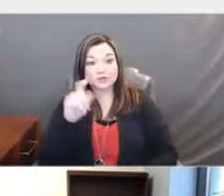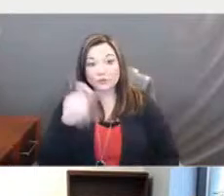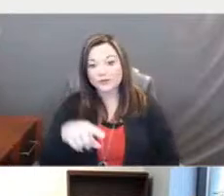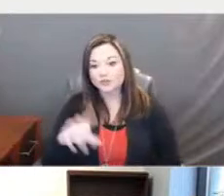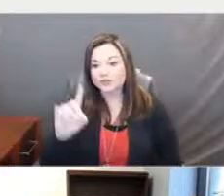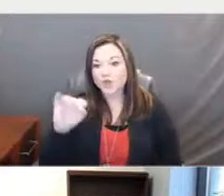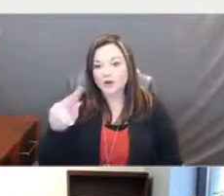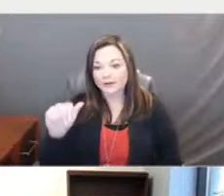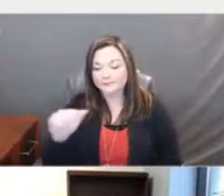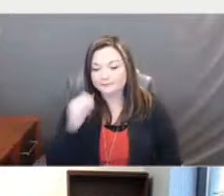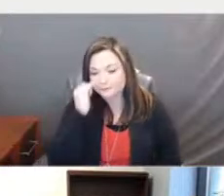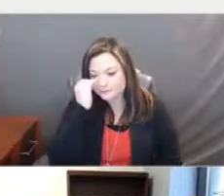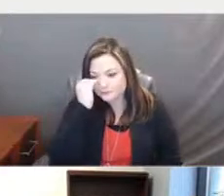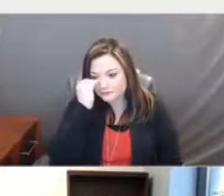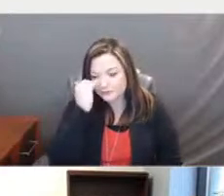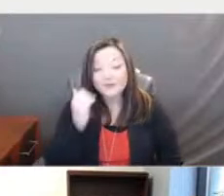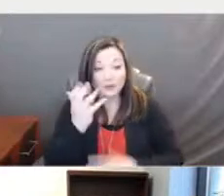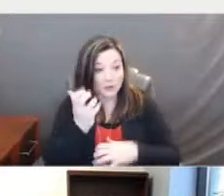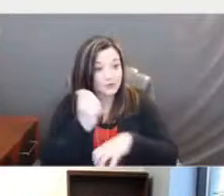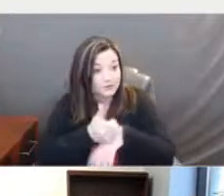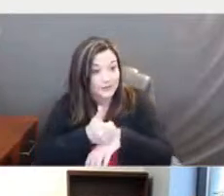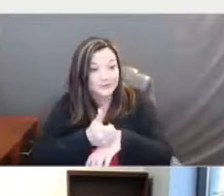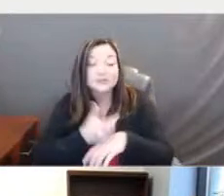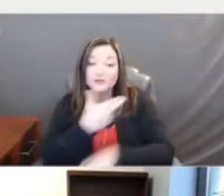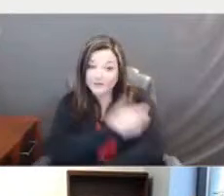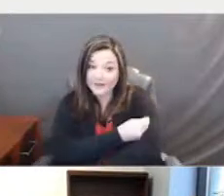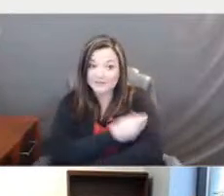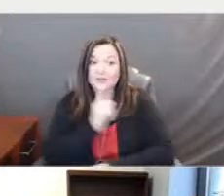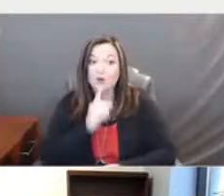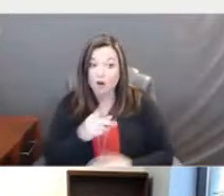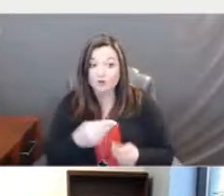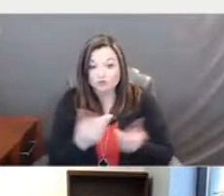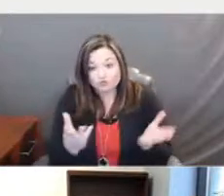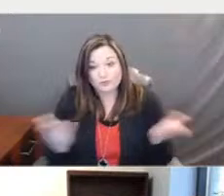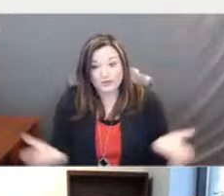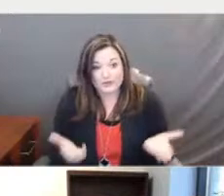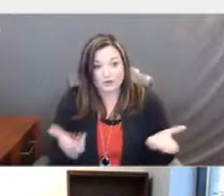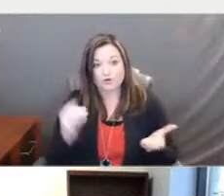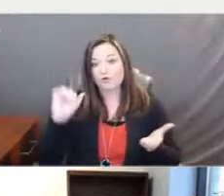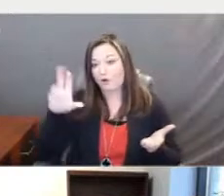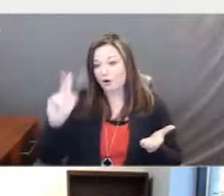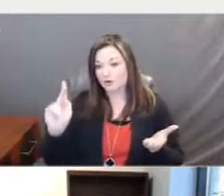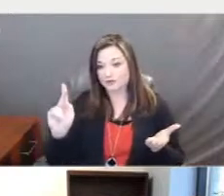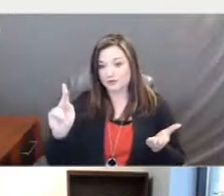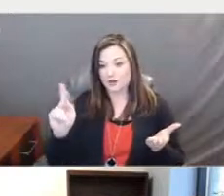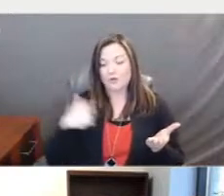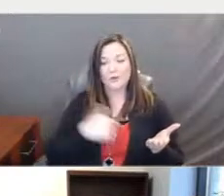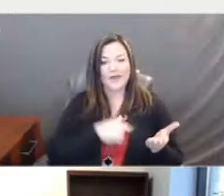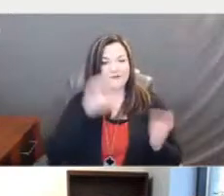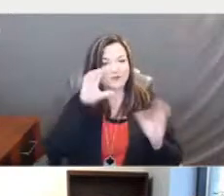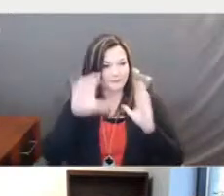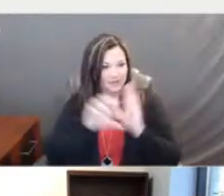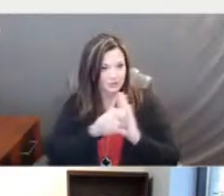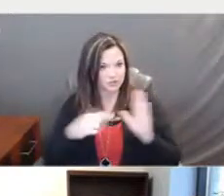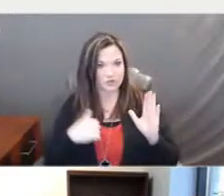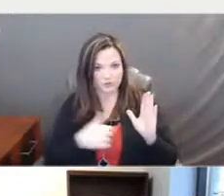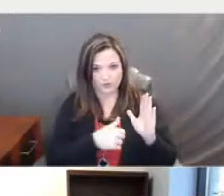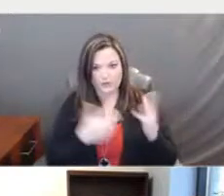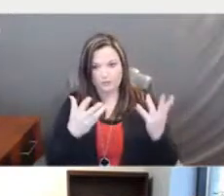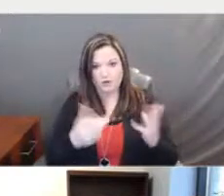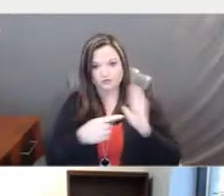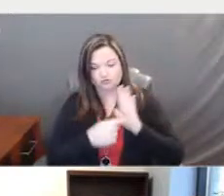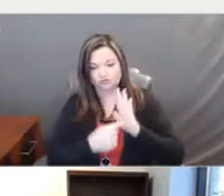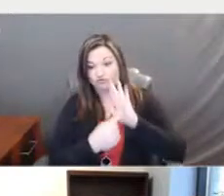to establish that the vaccines are being distributed in the state of Arkansas. So we have a graphic that we want to put